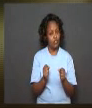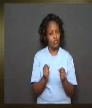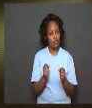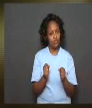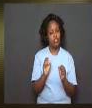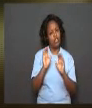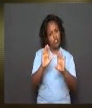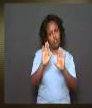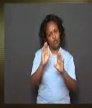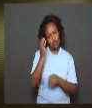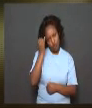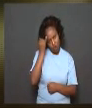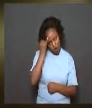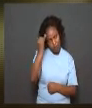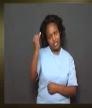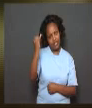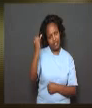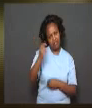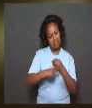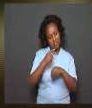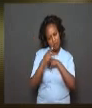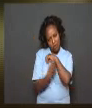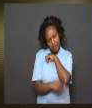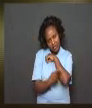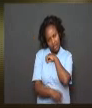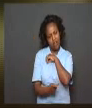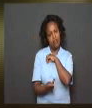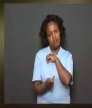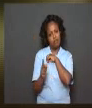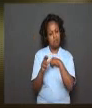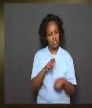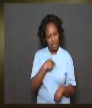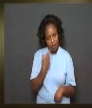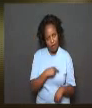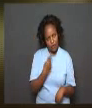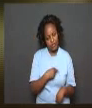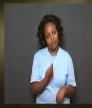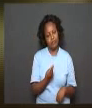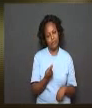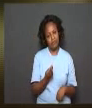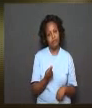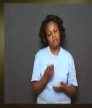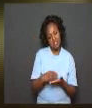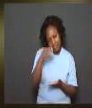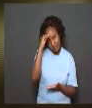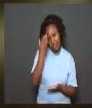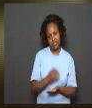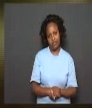your own opinions about politics, religion, and